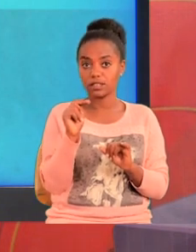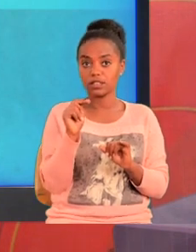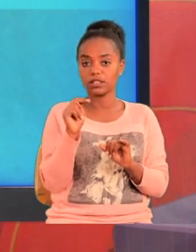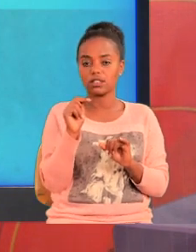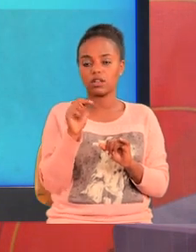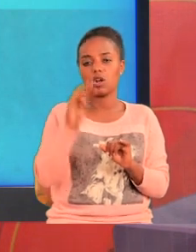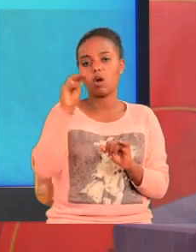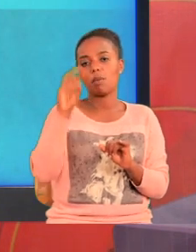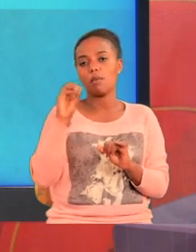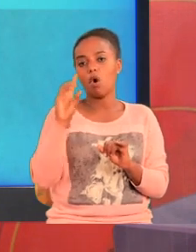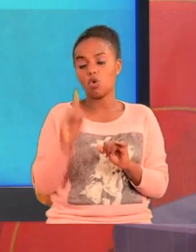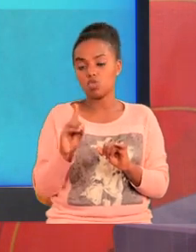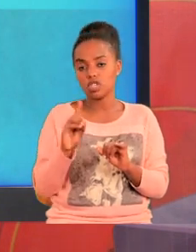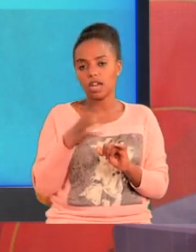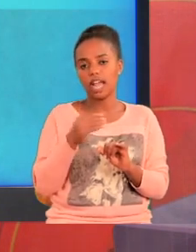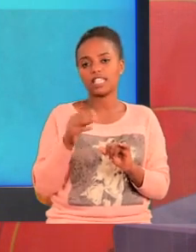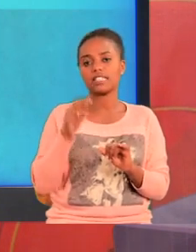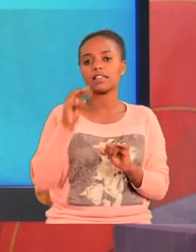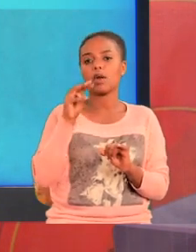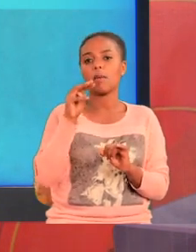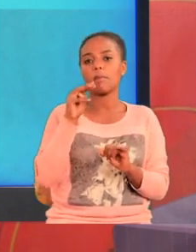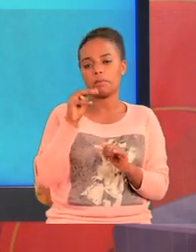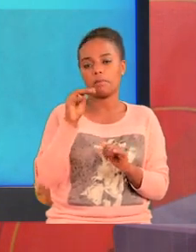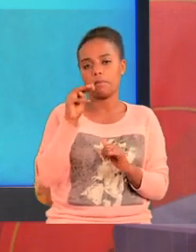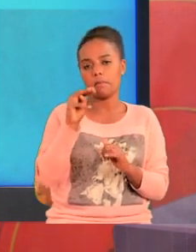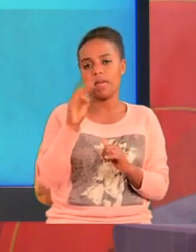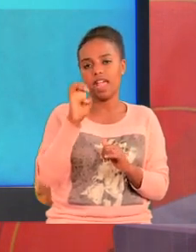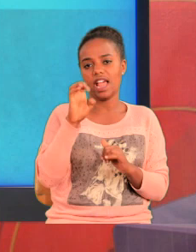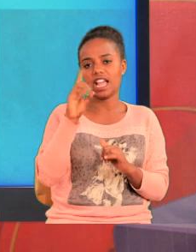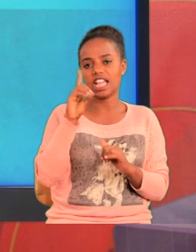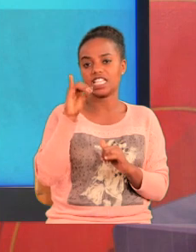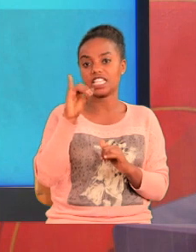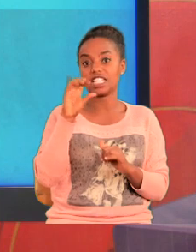mode, and median for group data.